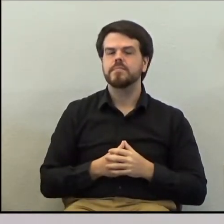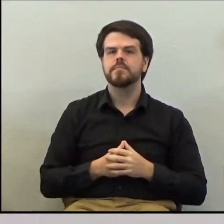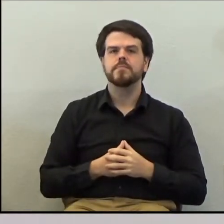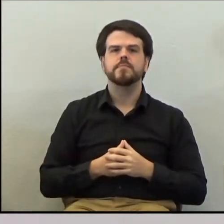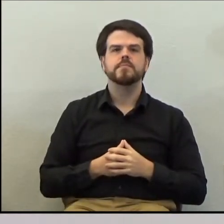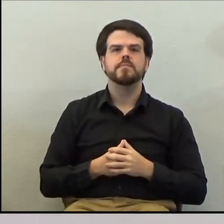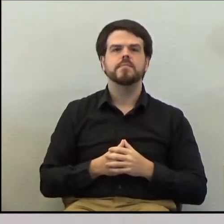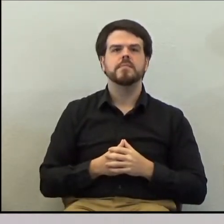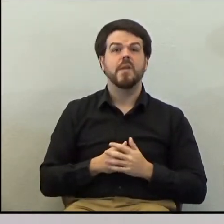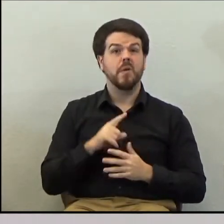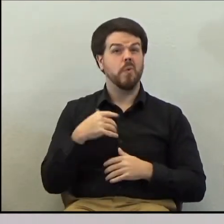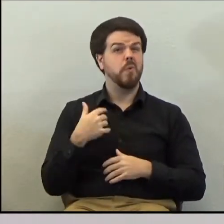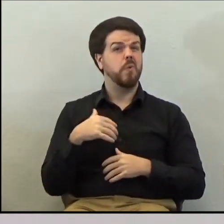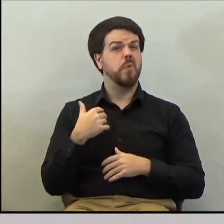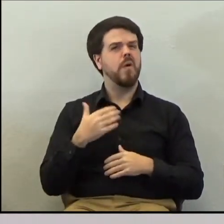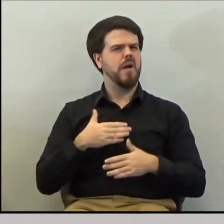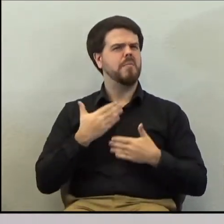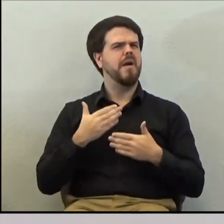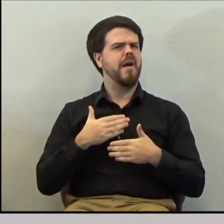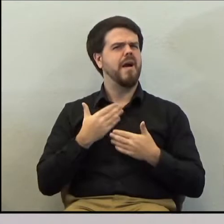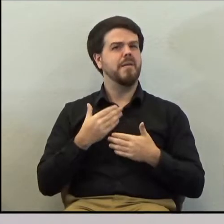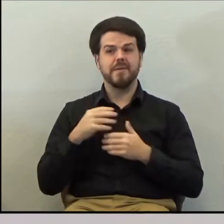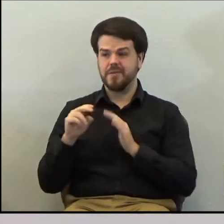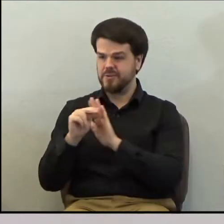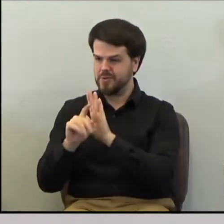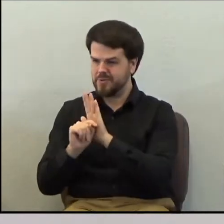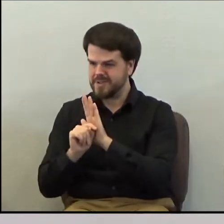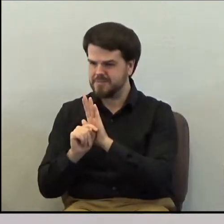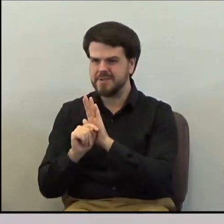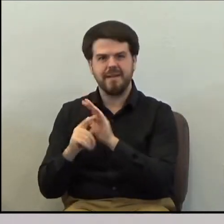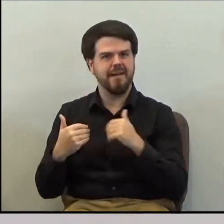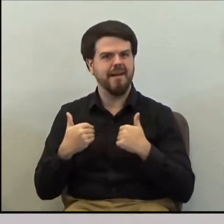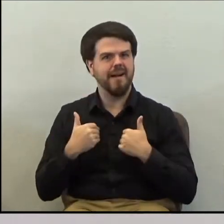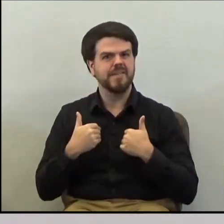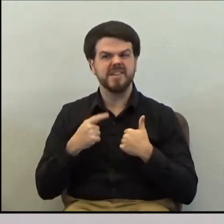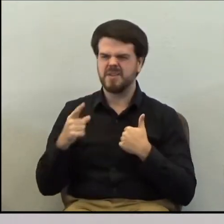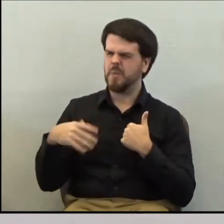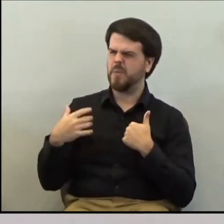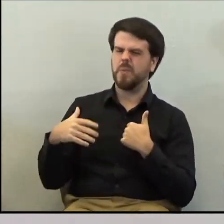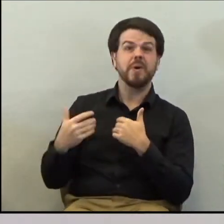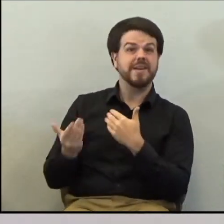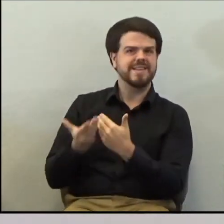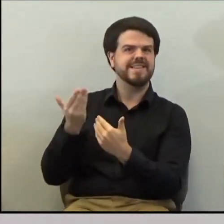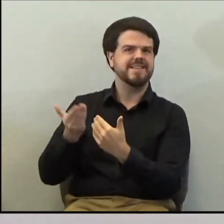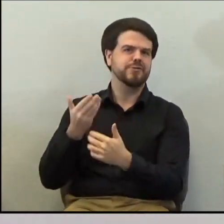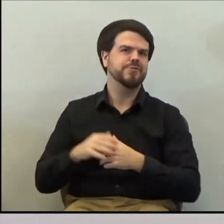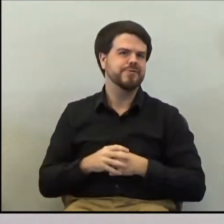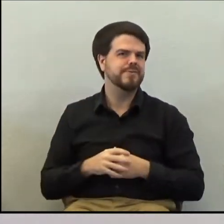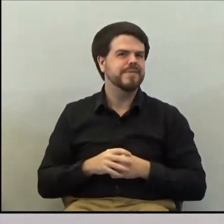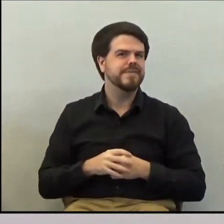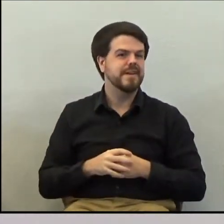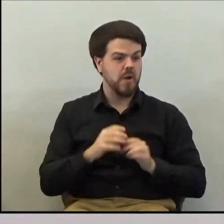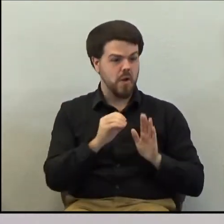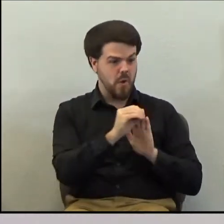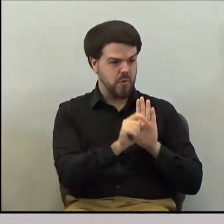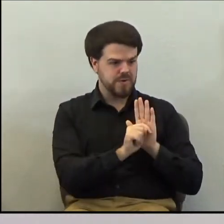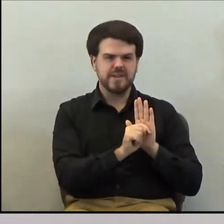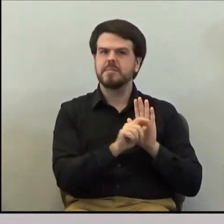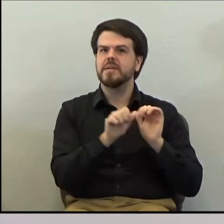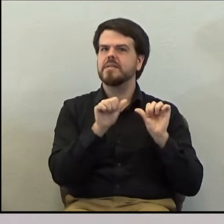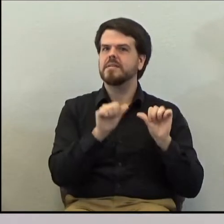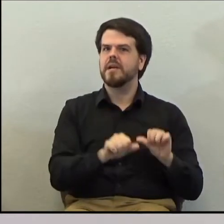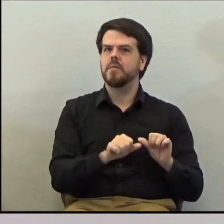And I'm sure glad we now have the New Testament because it's a lot easier. The Old Testament can be really quite